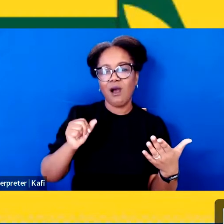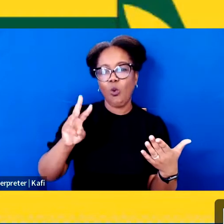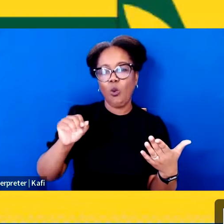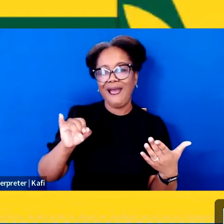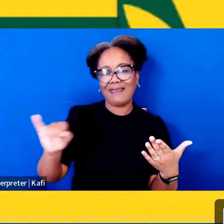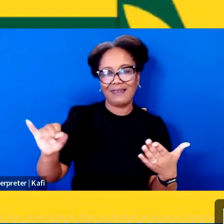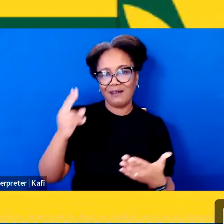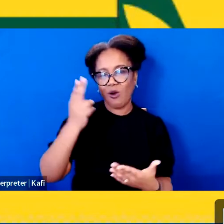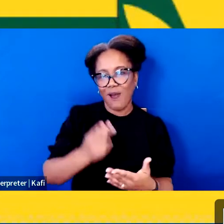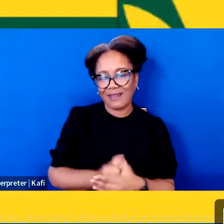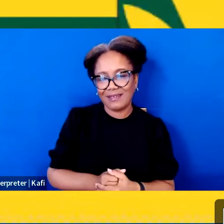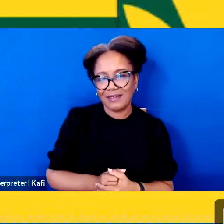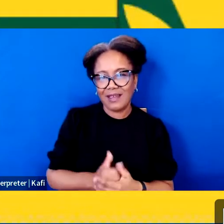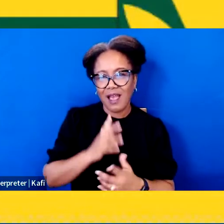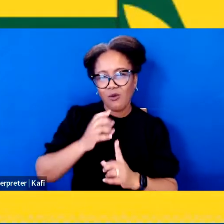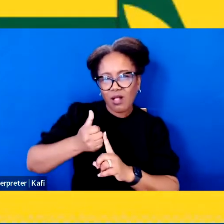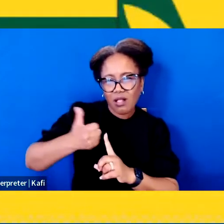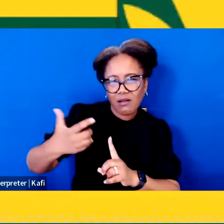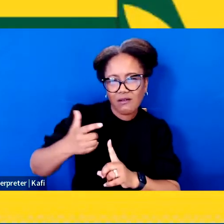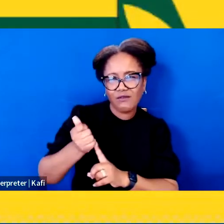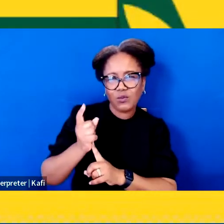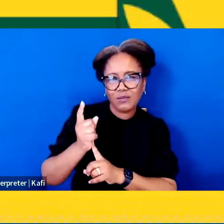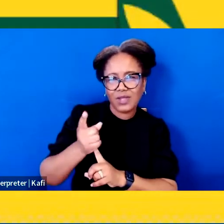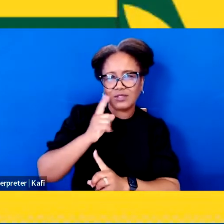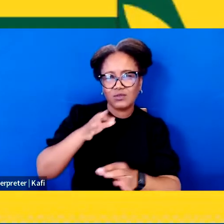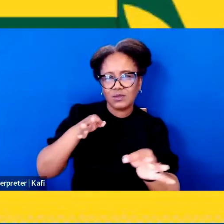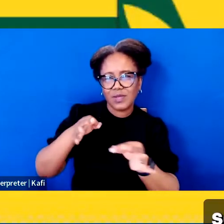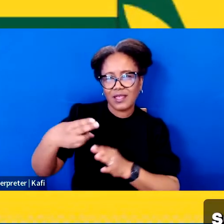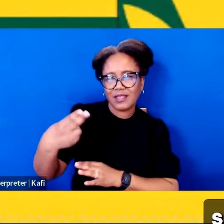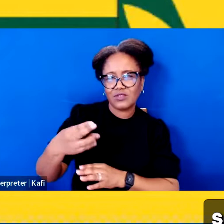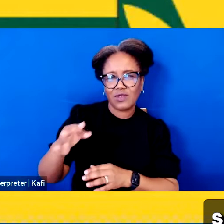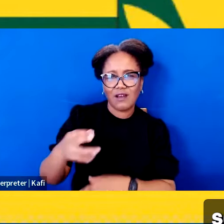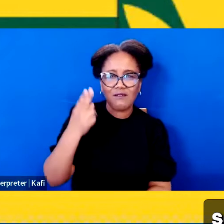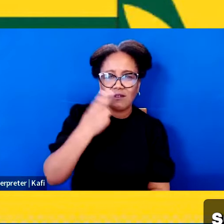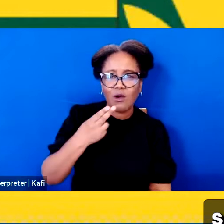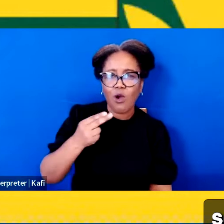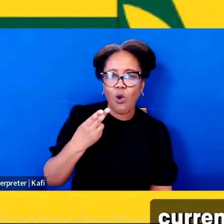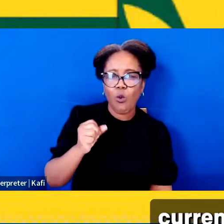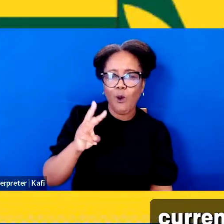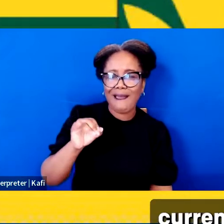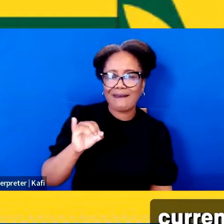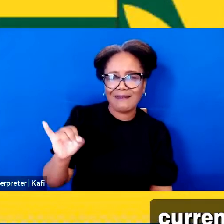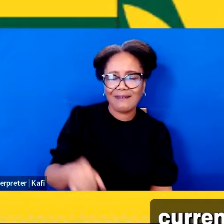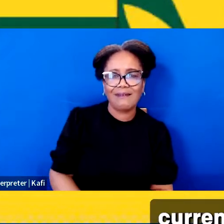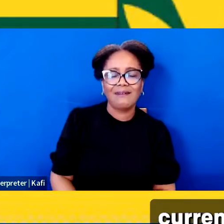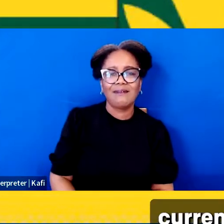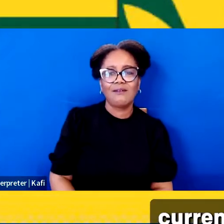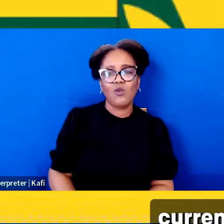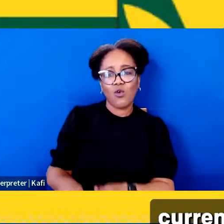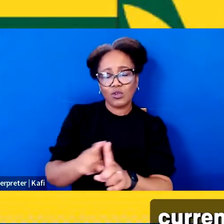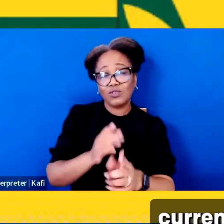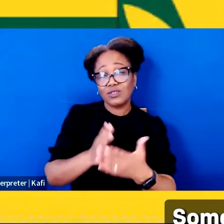about the history of Hawaii, as well as some of the issues that are currently plaguing